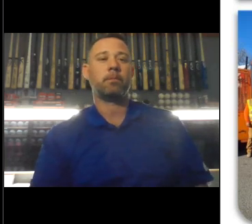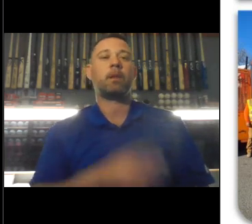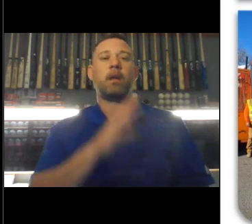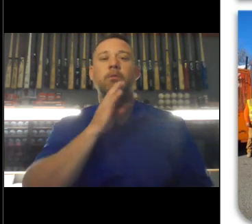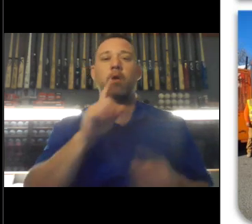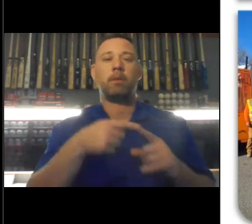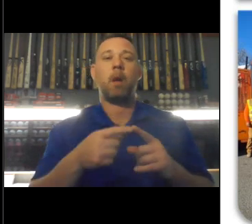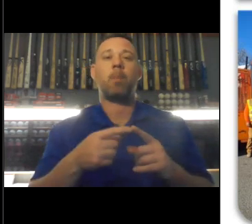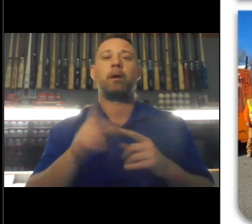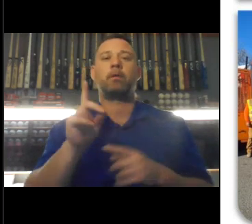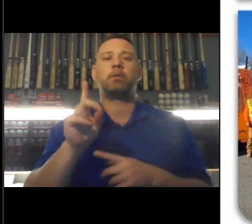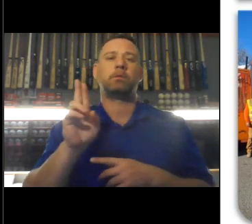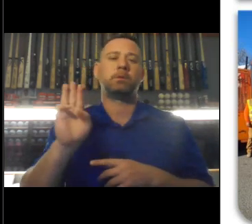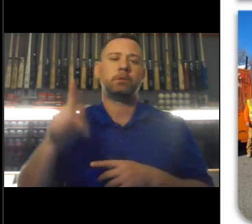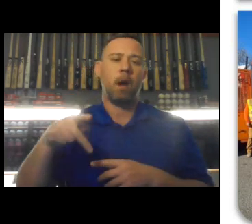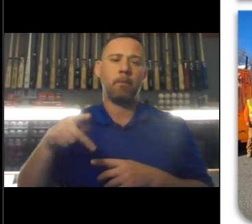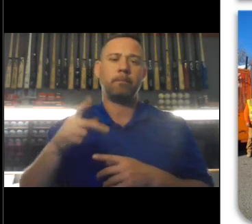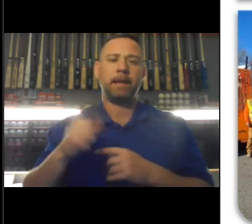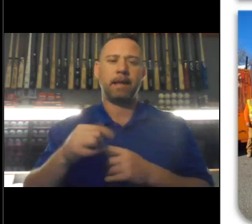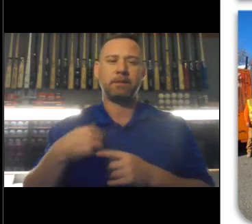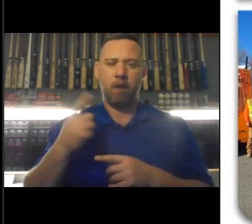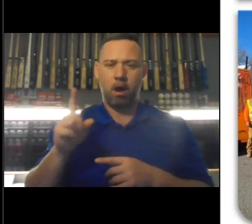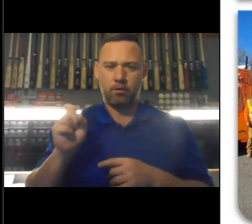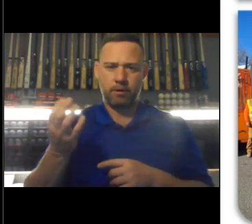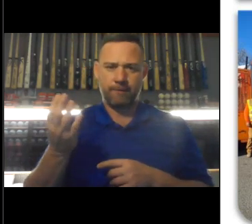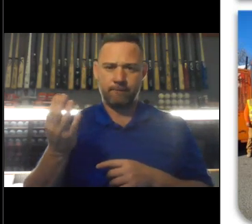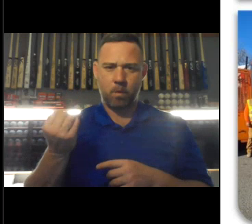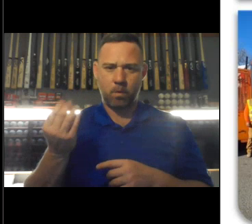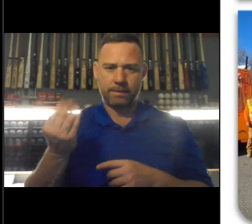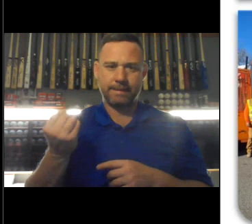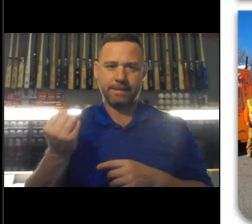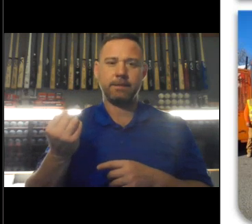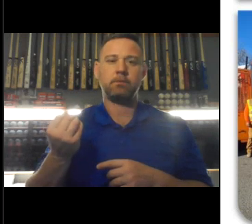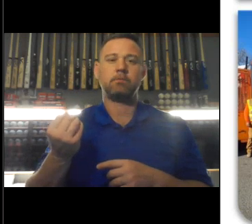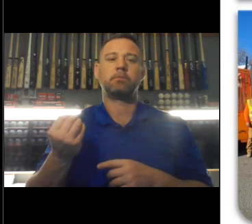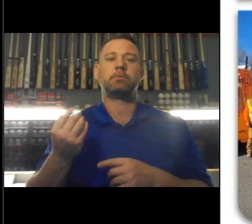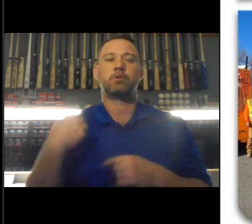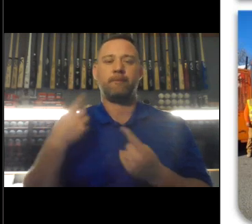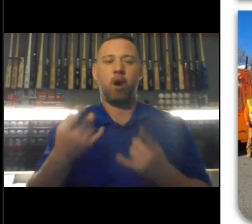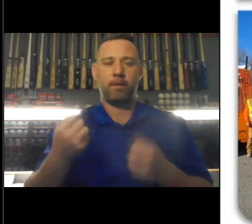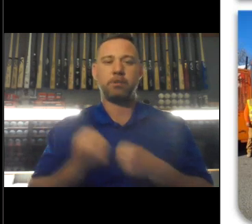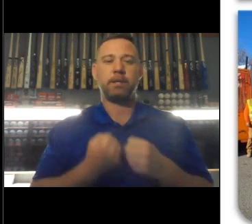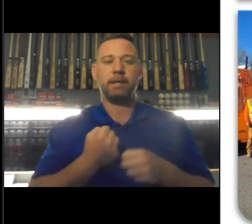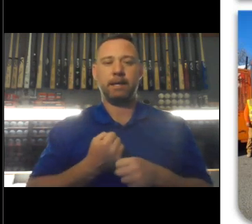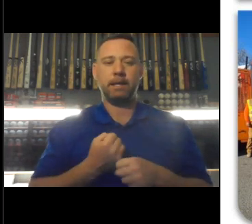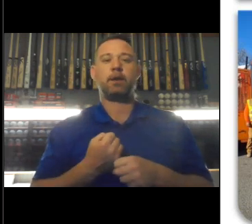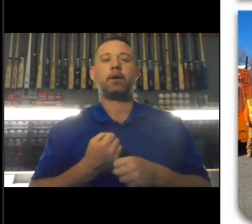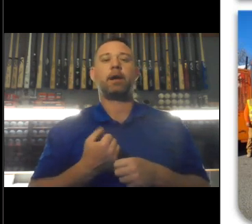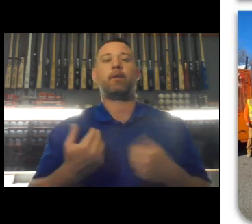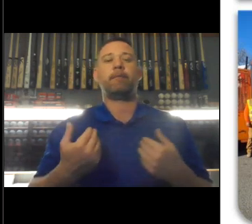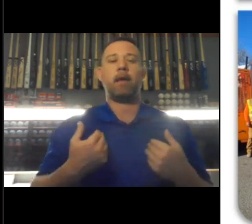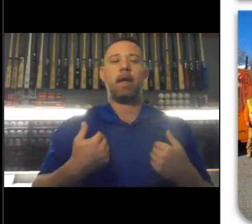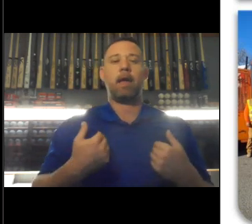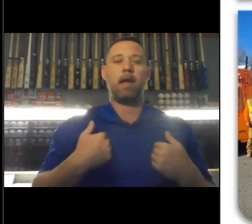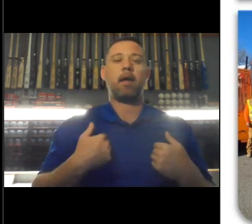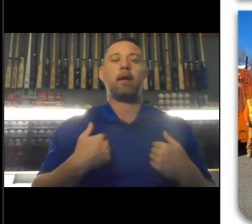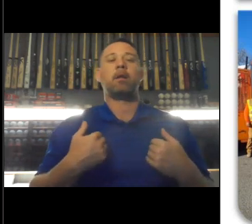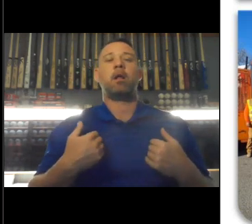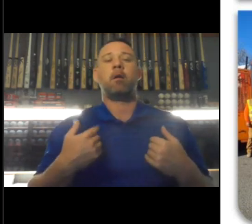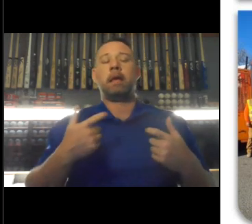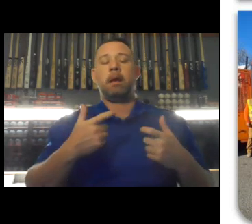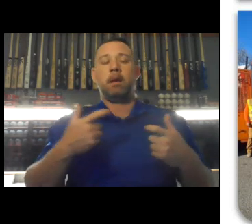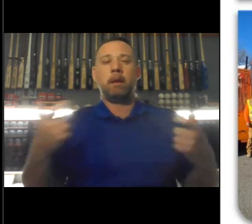held, 114 so far today, or so far this year. And we've had a tremendous